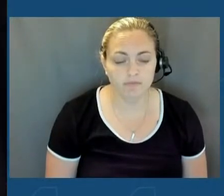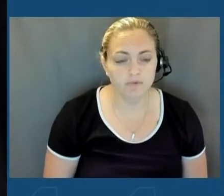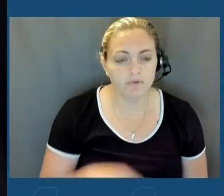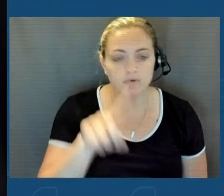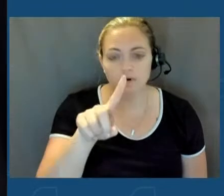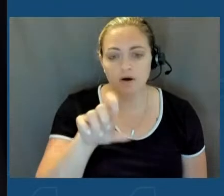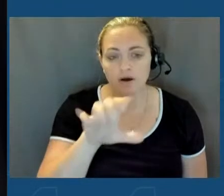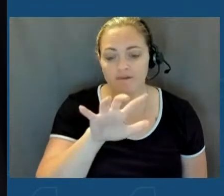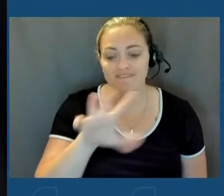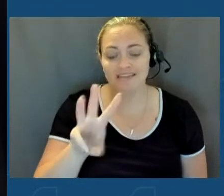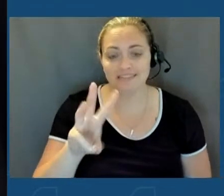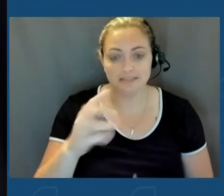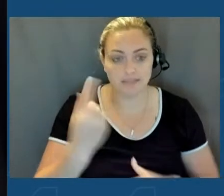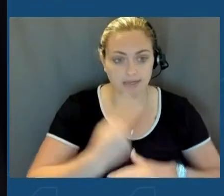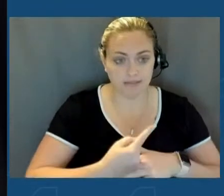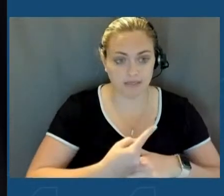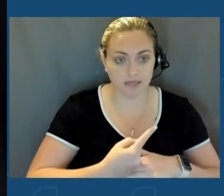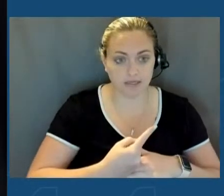"156 days into